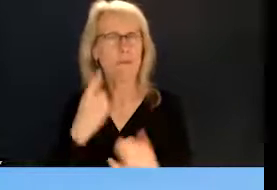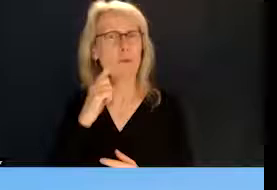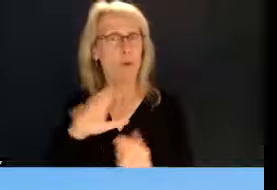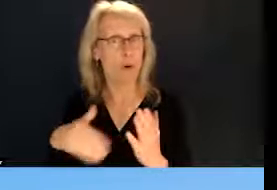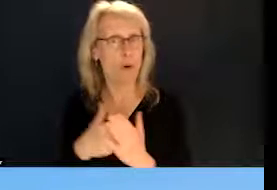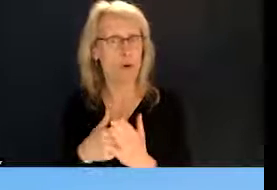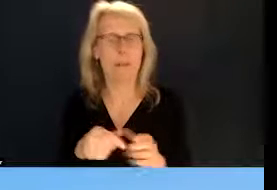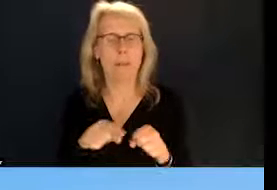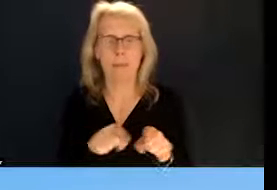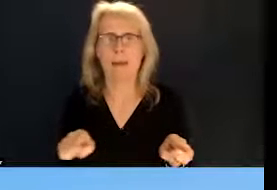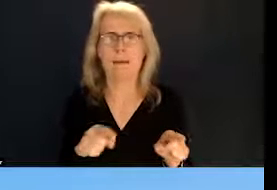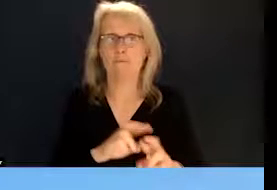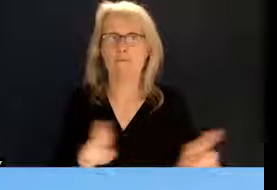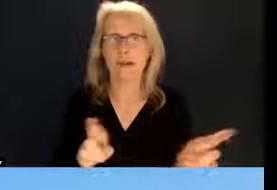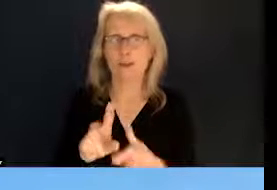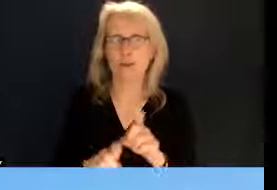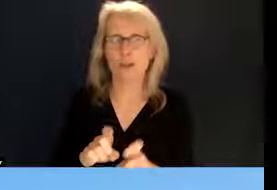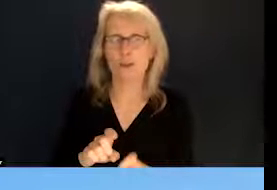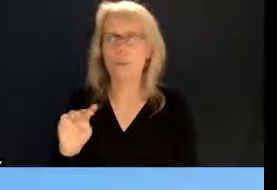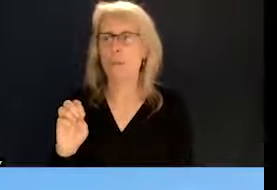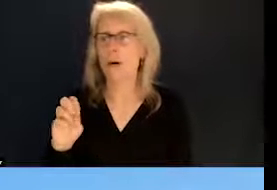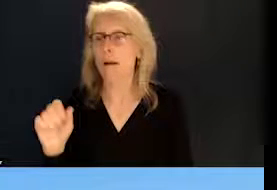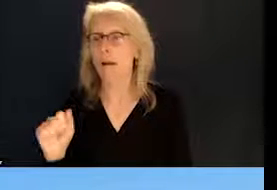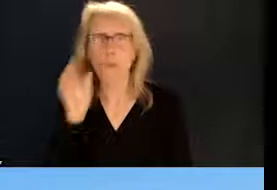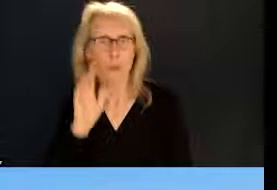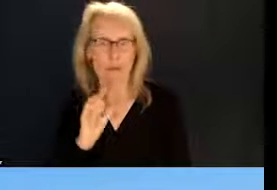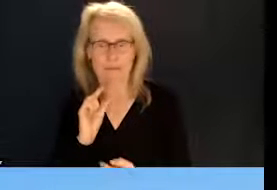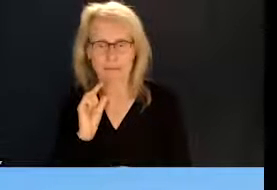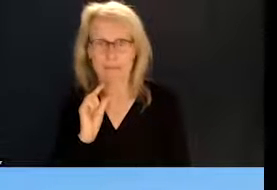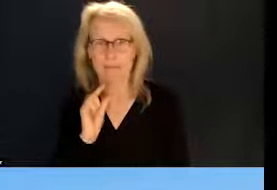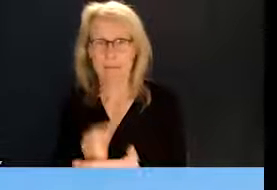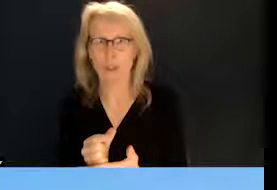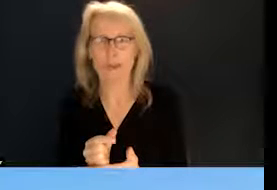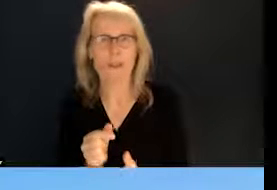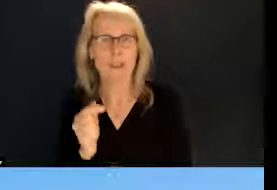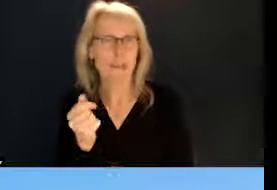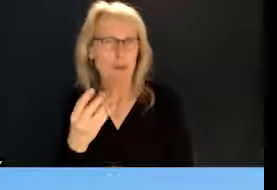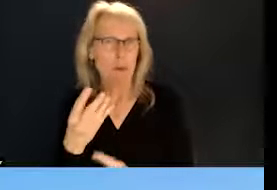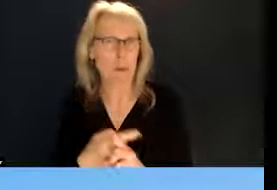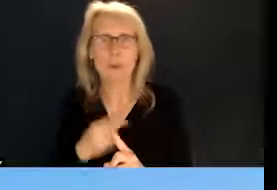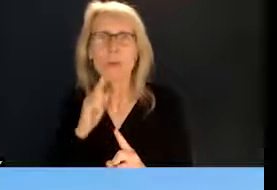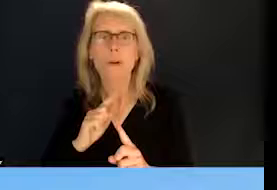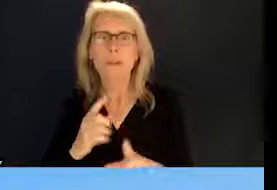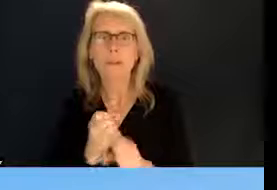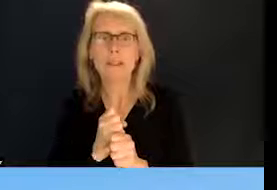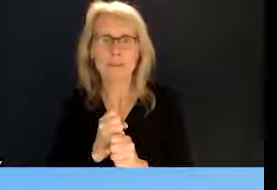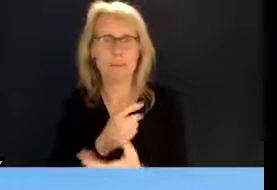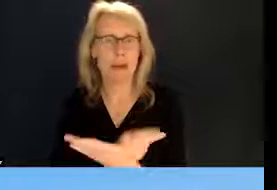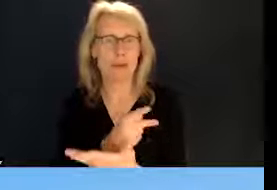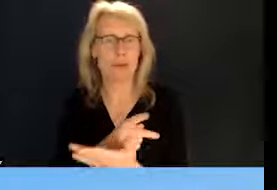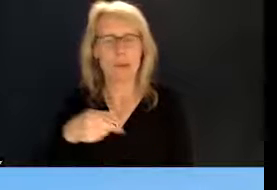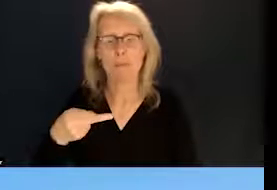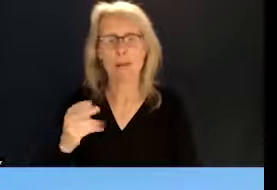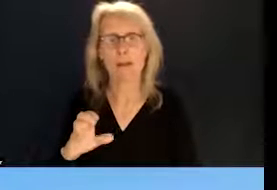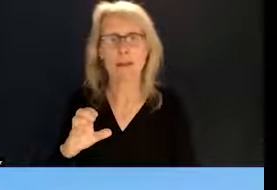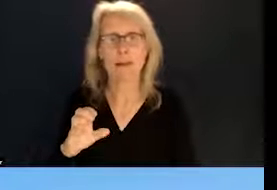well. Monica is going to be graduating in a couple of months with a master's in public policy and rocking a